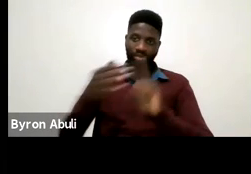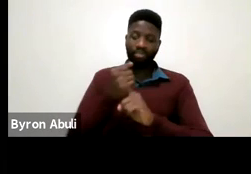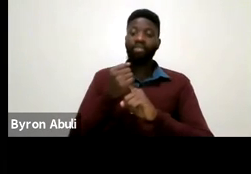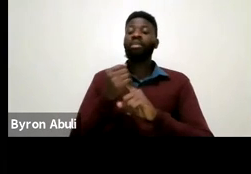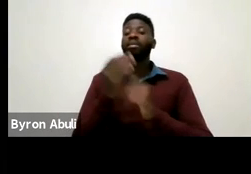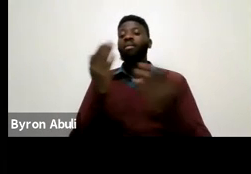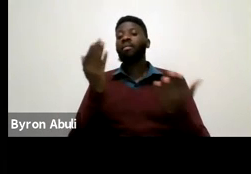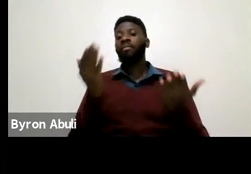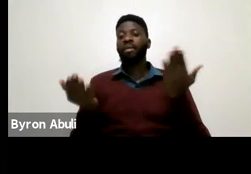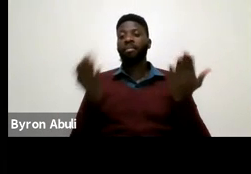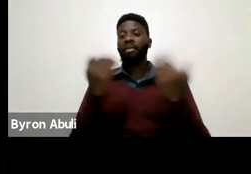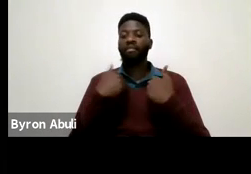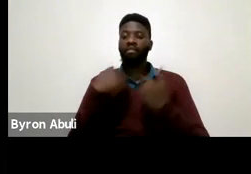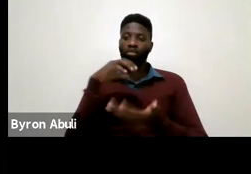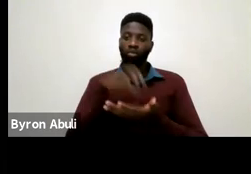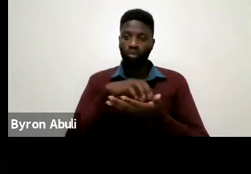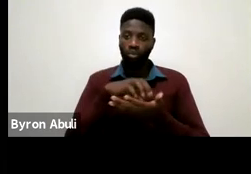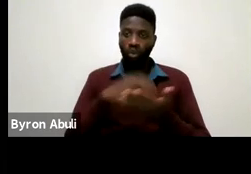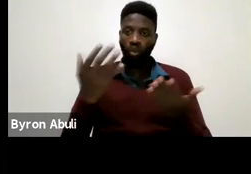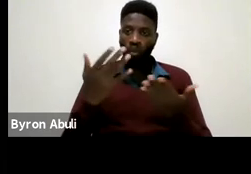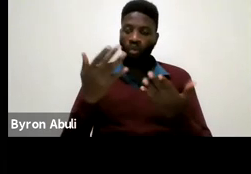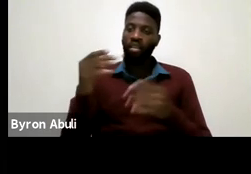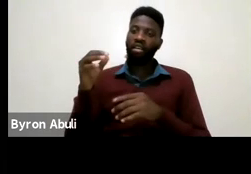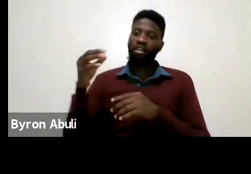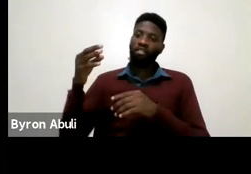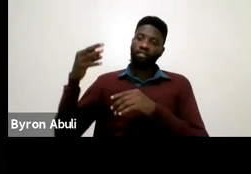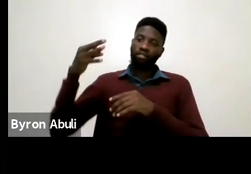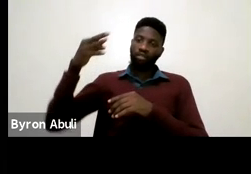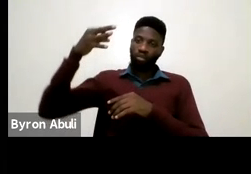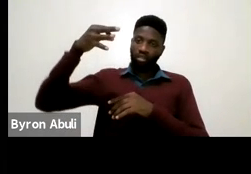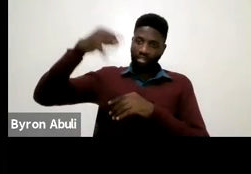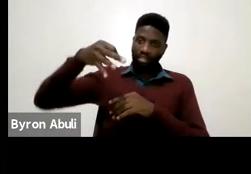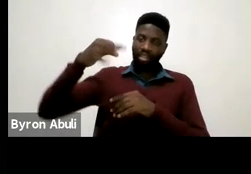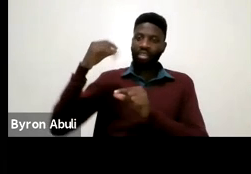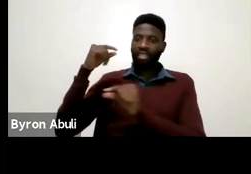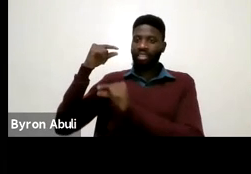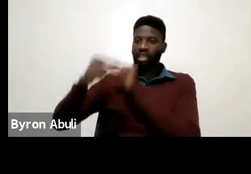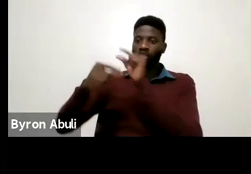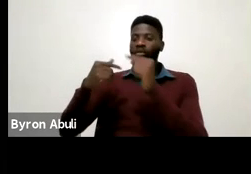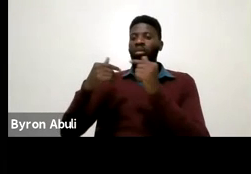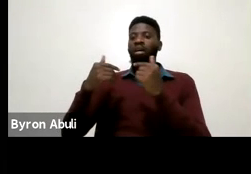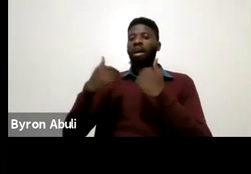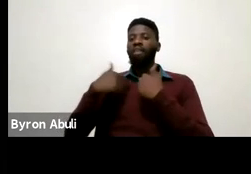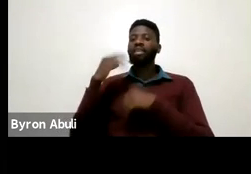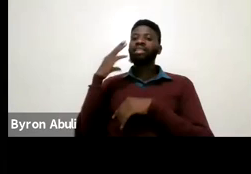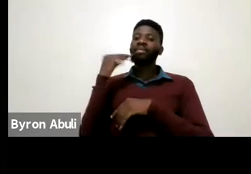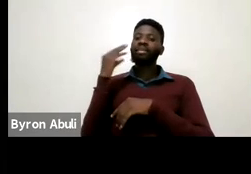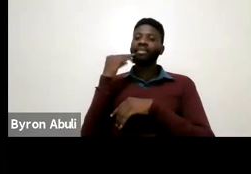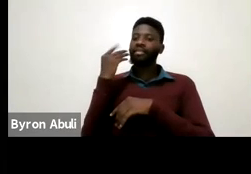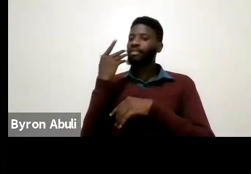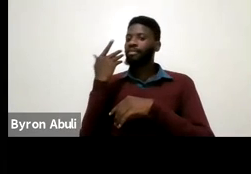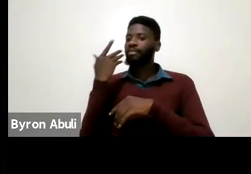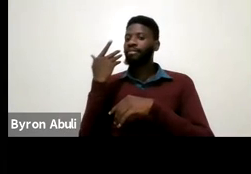whereby your coming generations can actually experience a similar situation, have access to